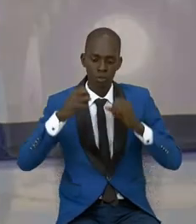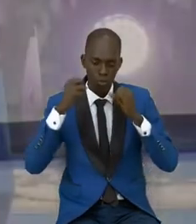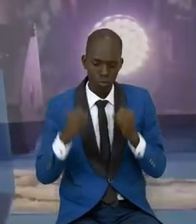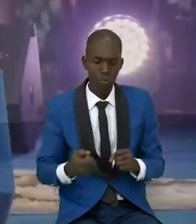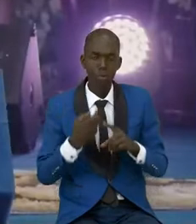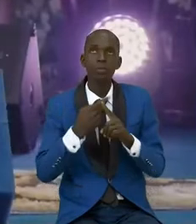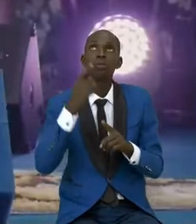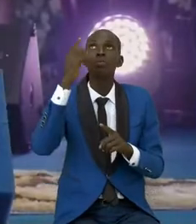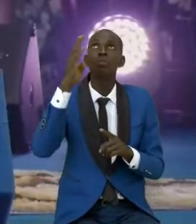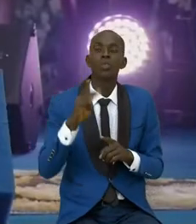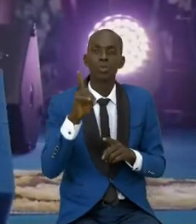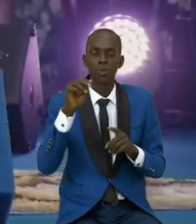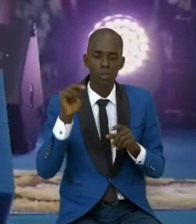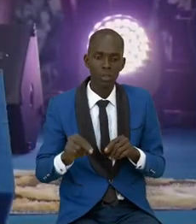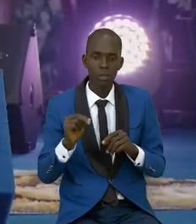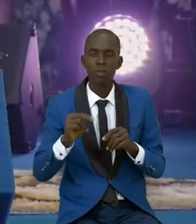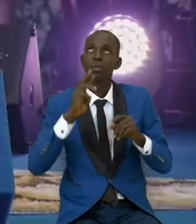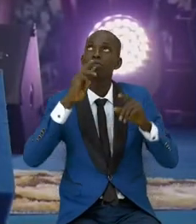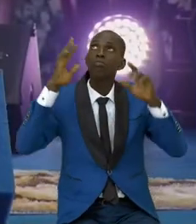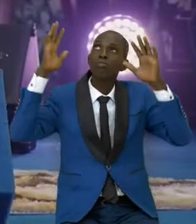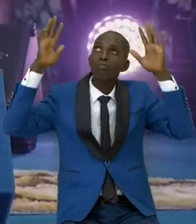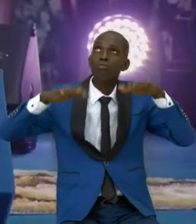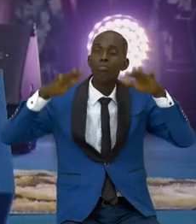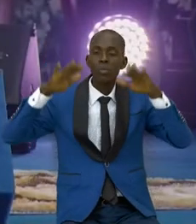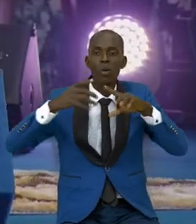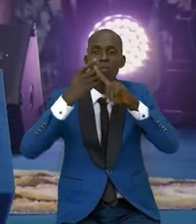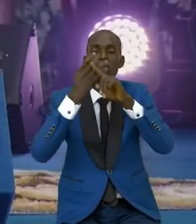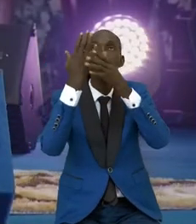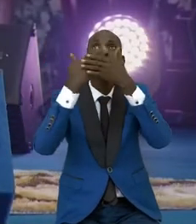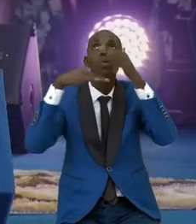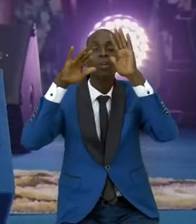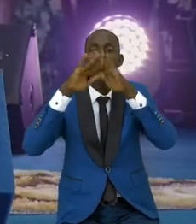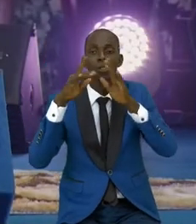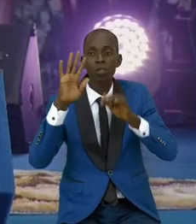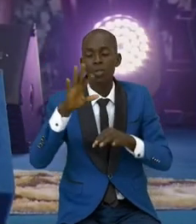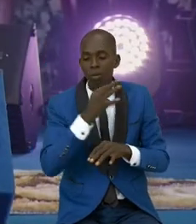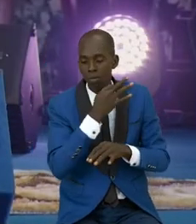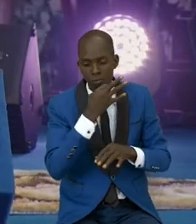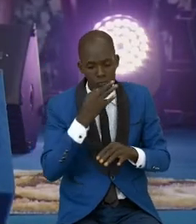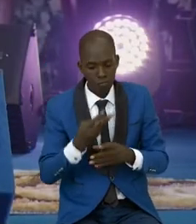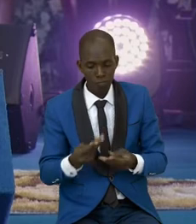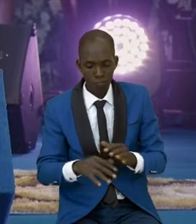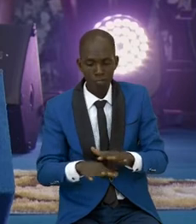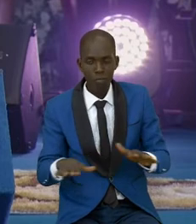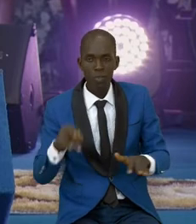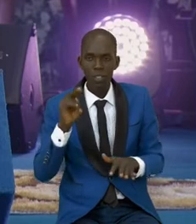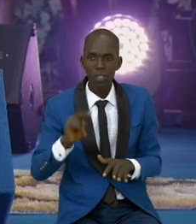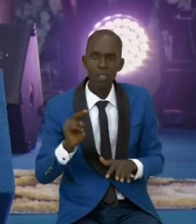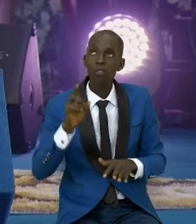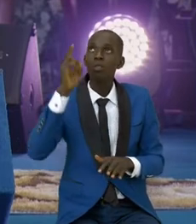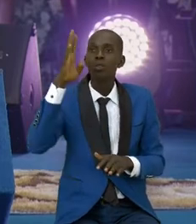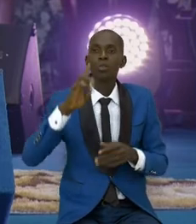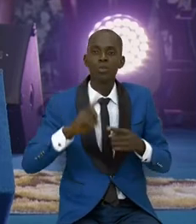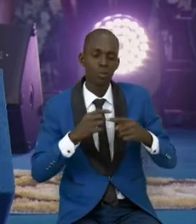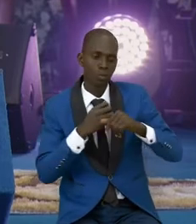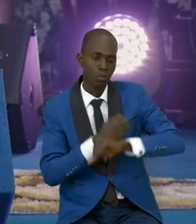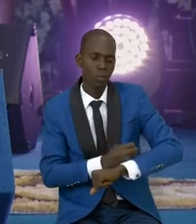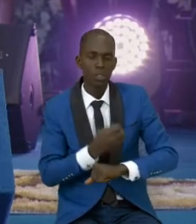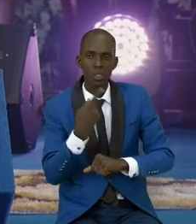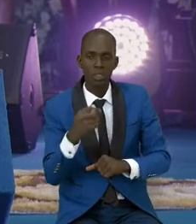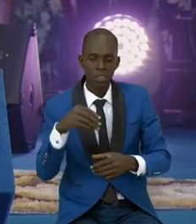need rain from heaven. The farm I cultivate, I need God to protect the